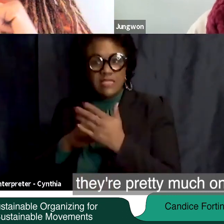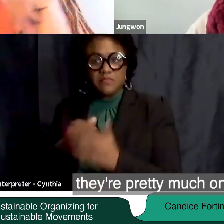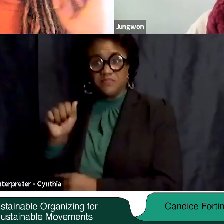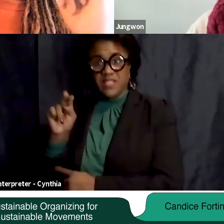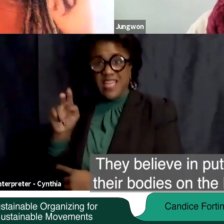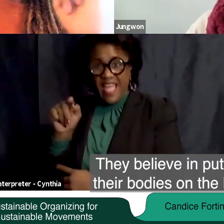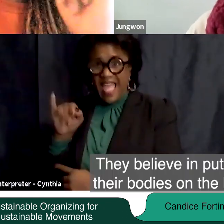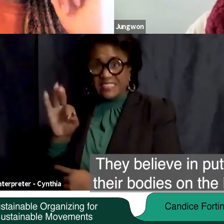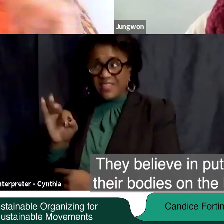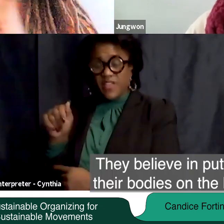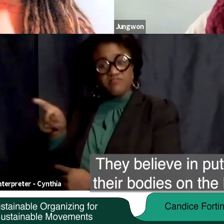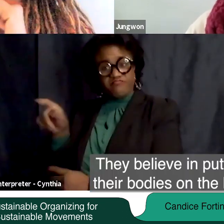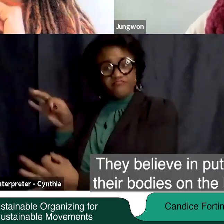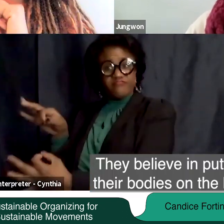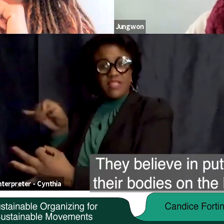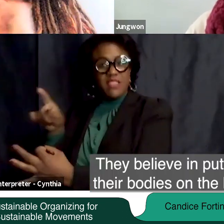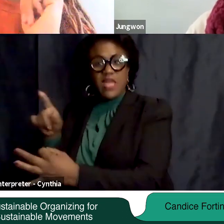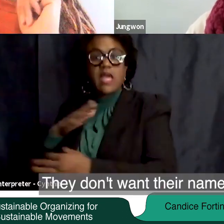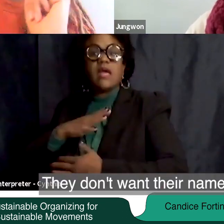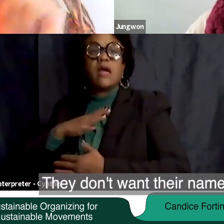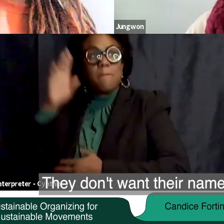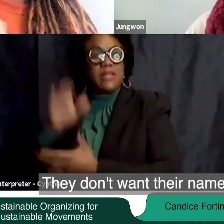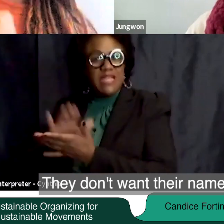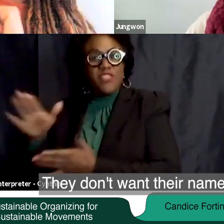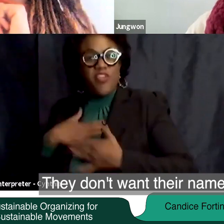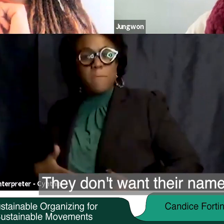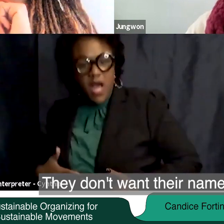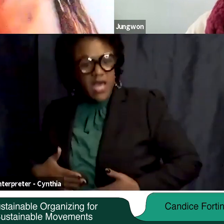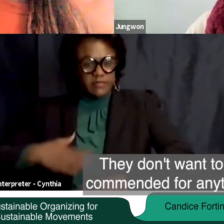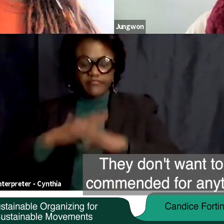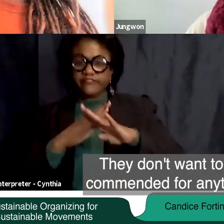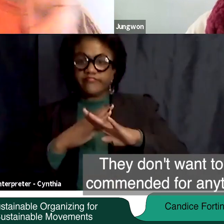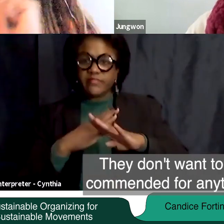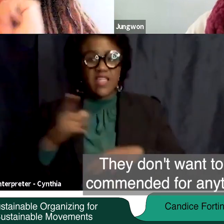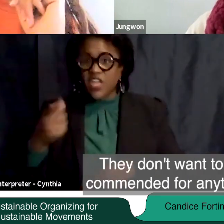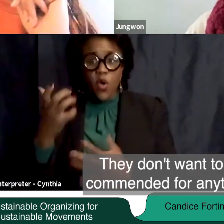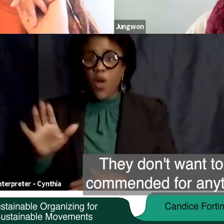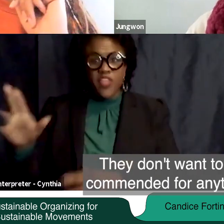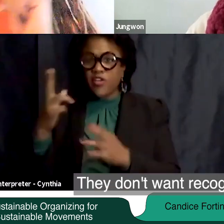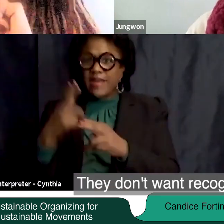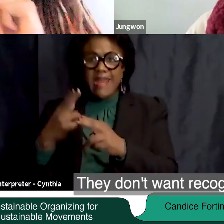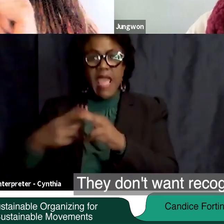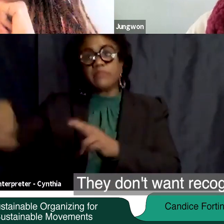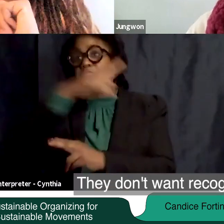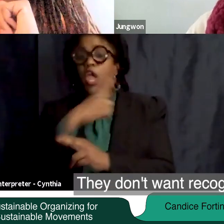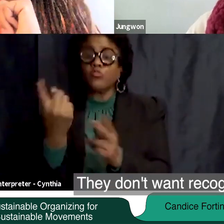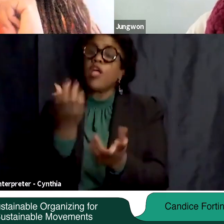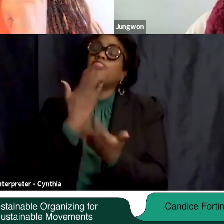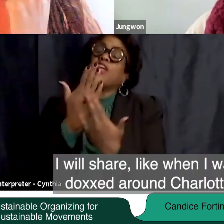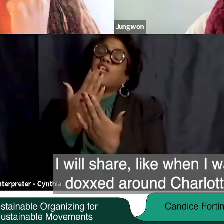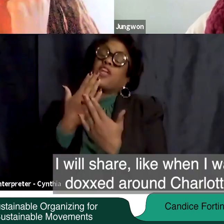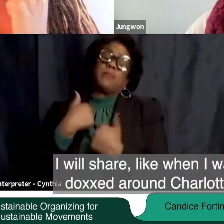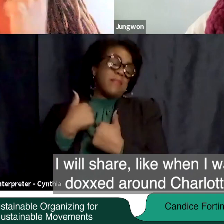on point. They believe in putting their bodies on the line. They don't want their names out there. They don't want to be commended for anything. They don't want